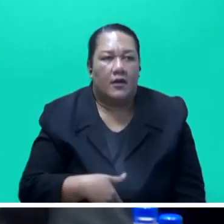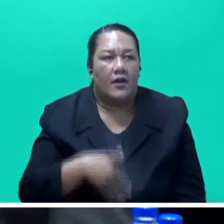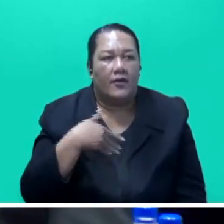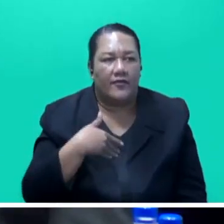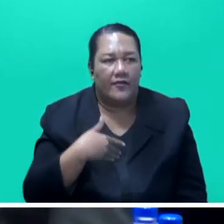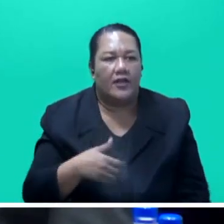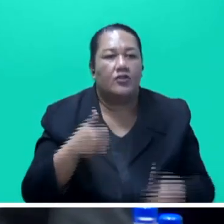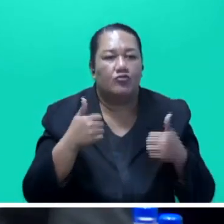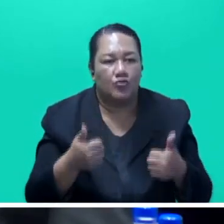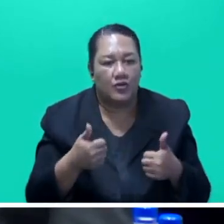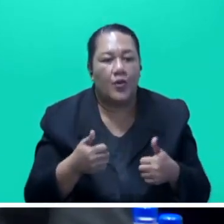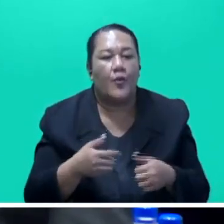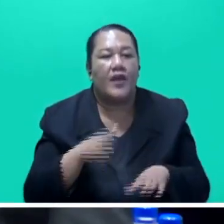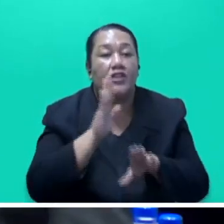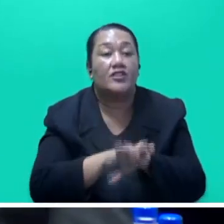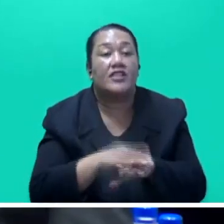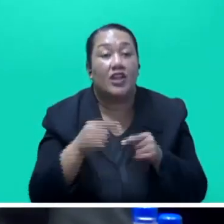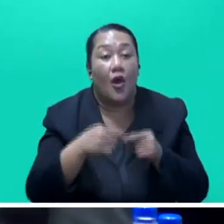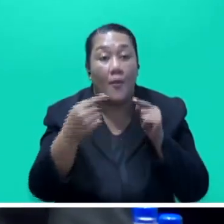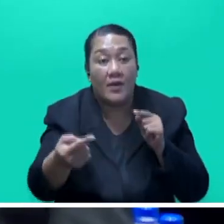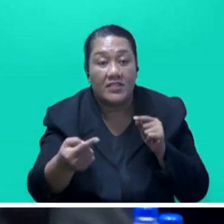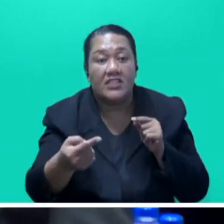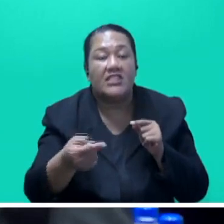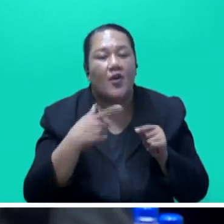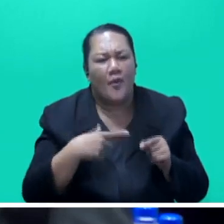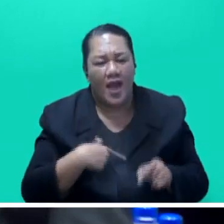you sit in the opposition and come into government,